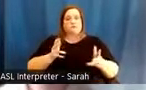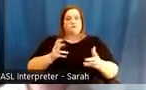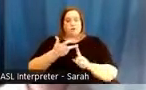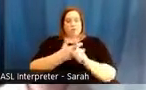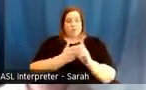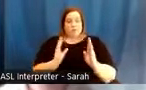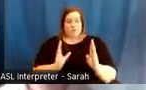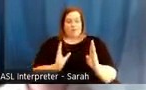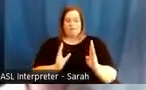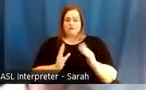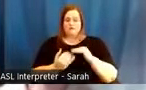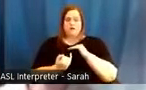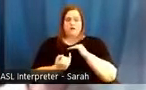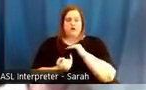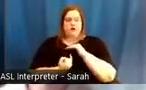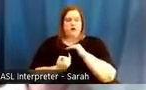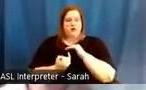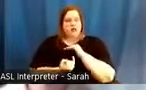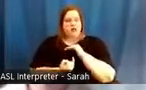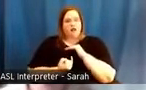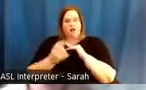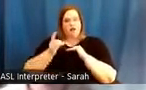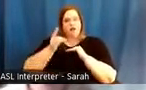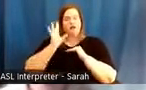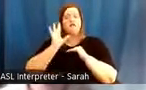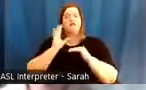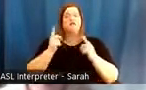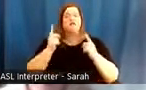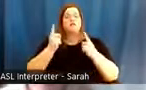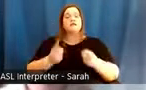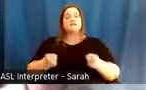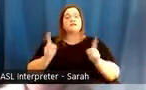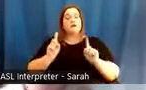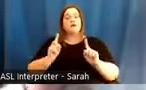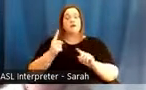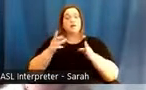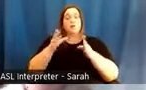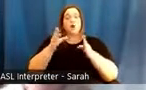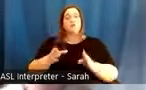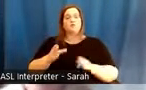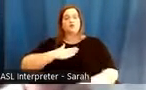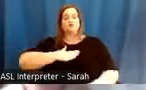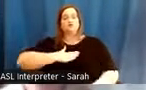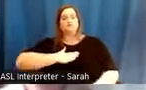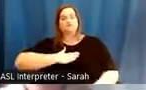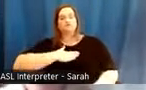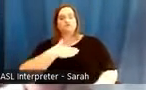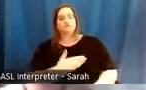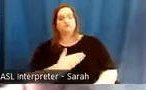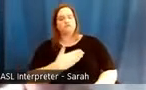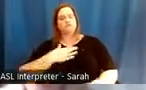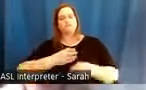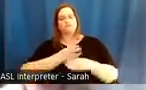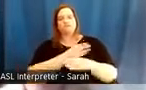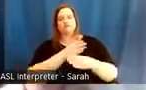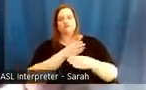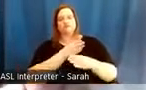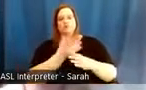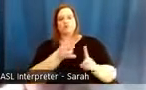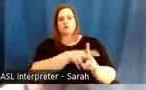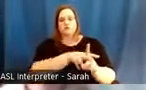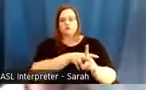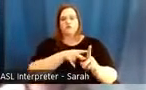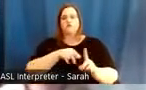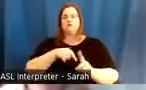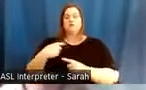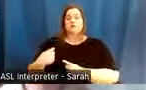extremely isolating. Finally, one person applied for the shared living position. Since then, Ari has